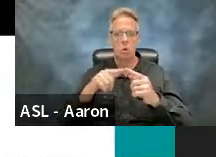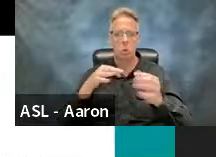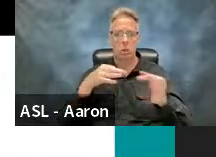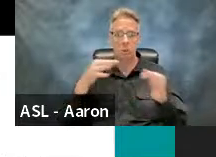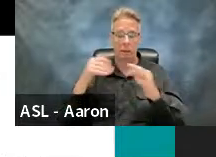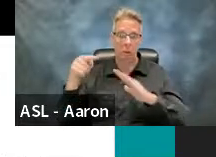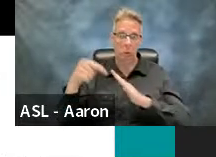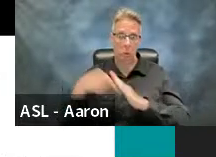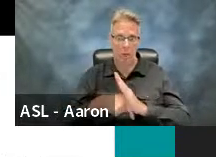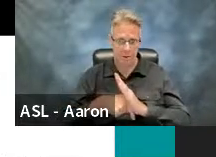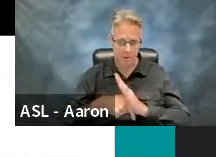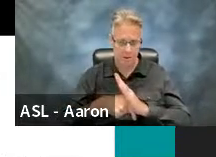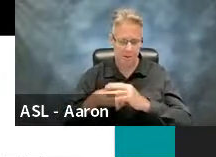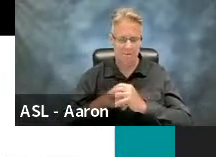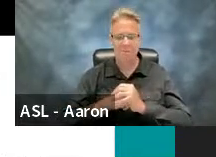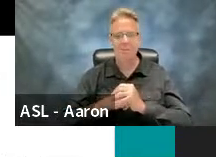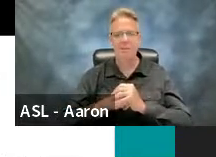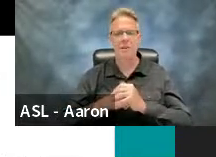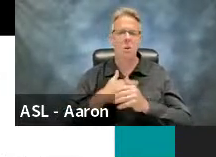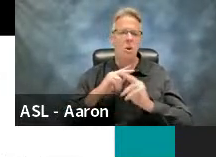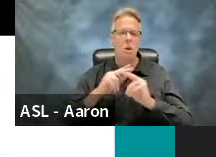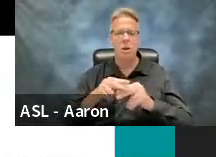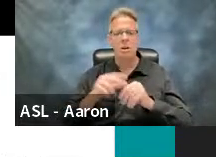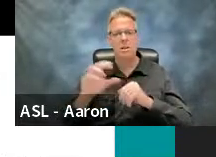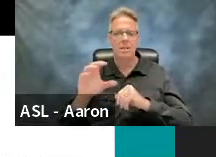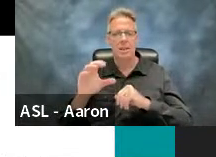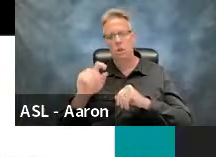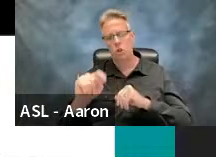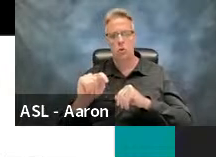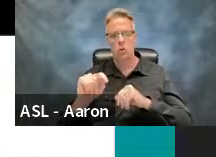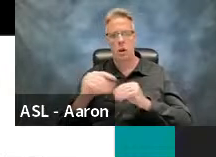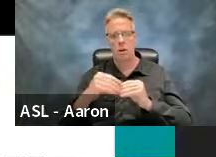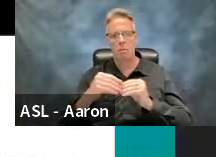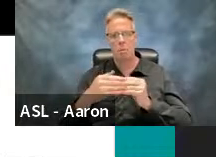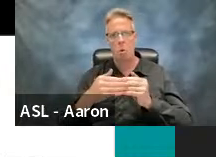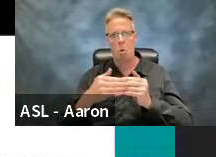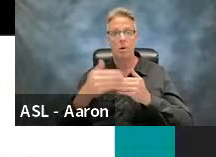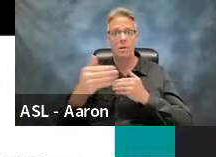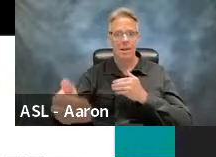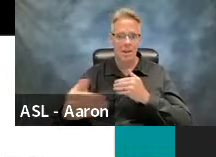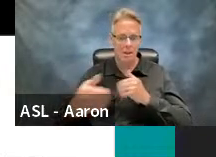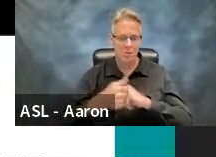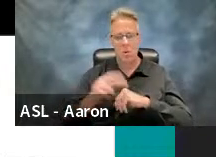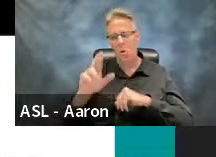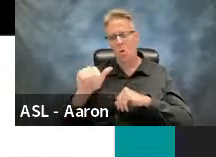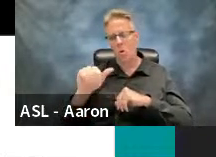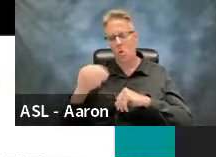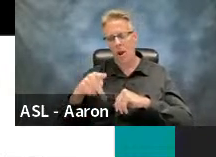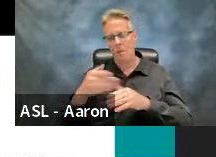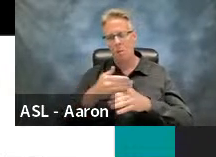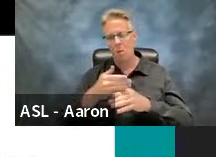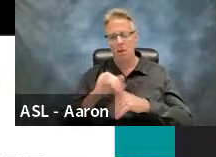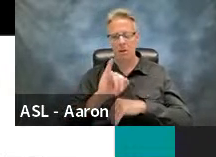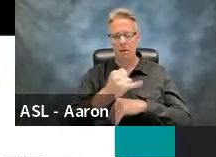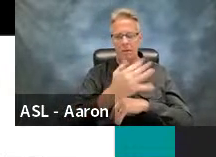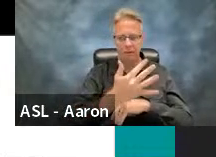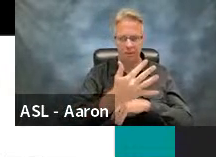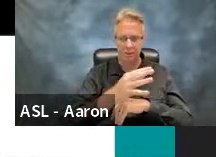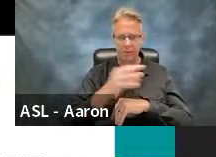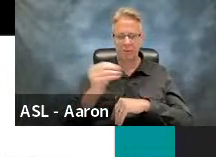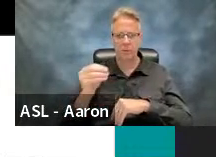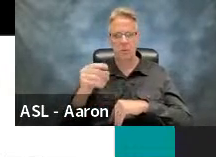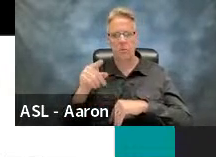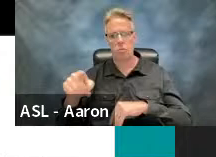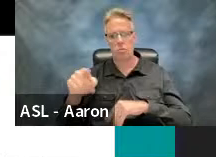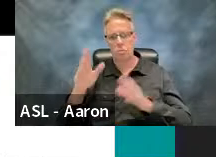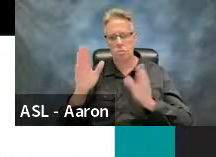details of that. What we call the C Street extension ramps, that's the access between I-5